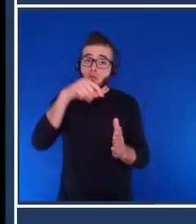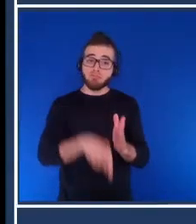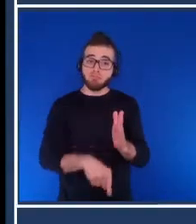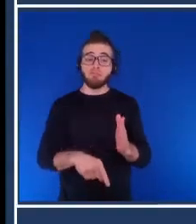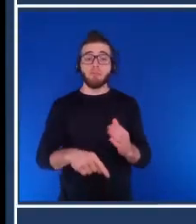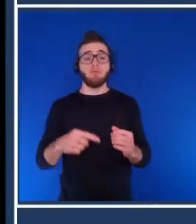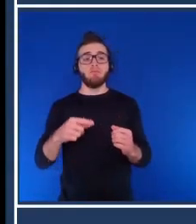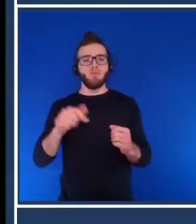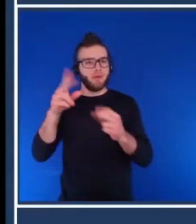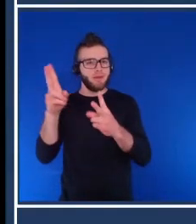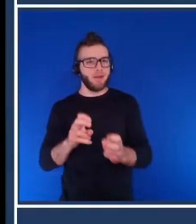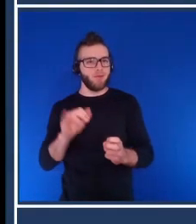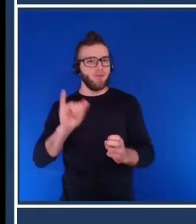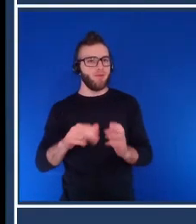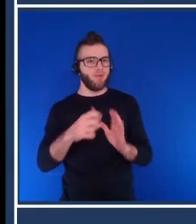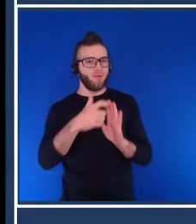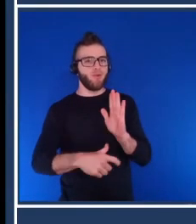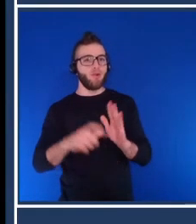our article at